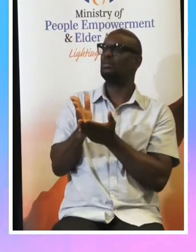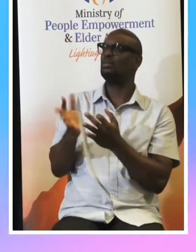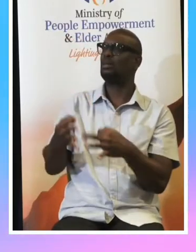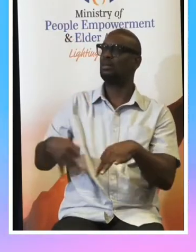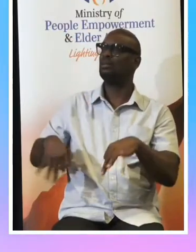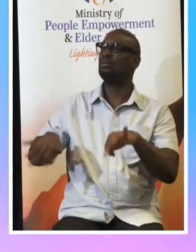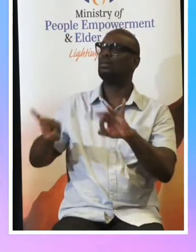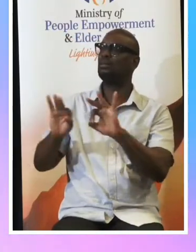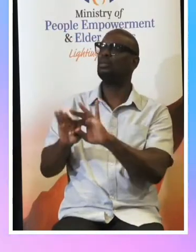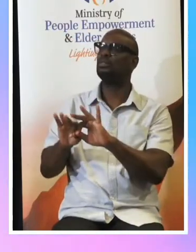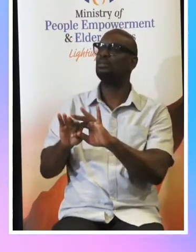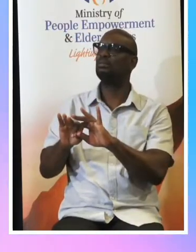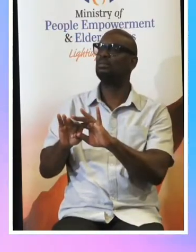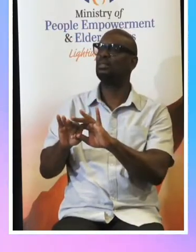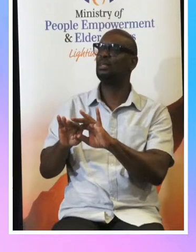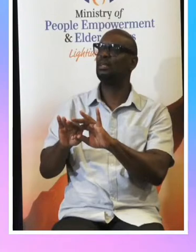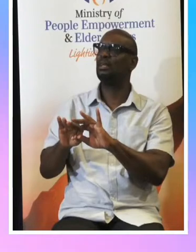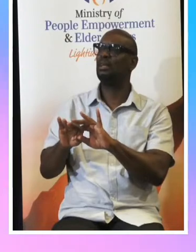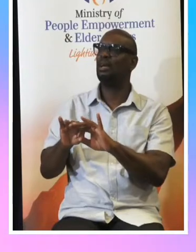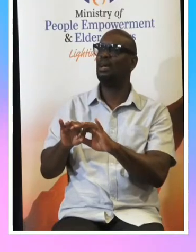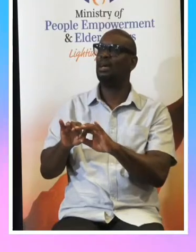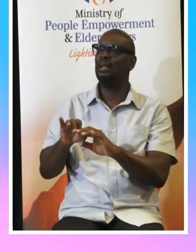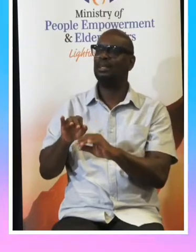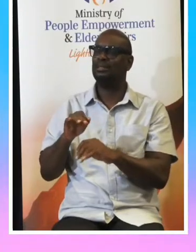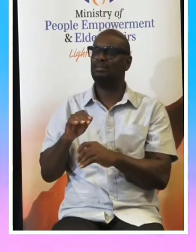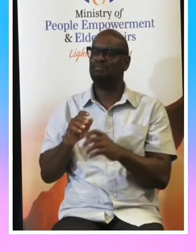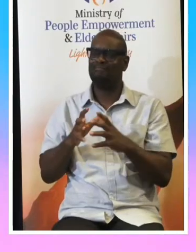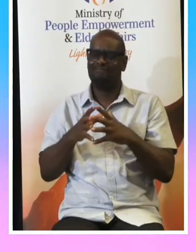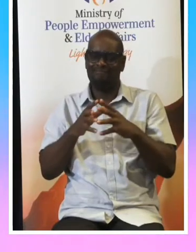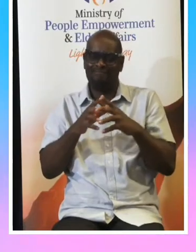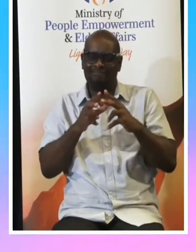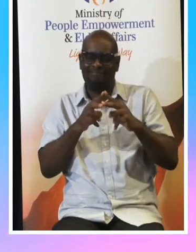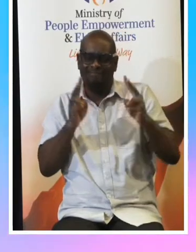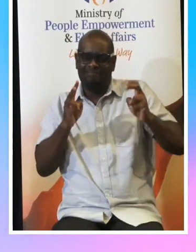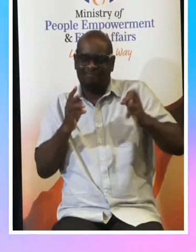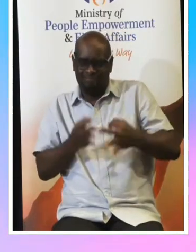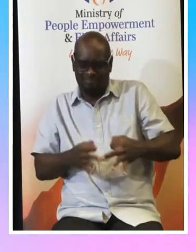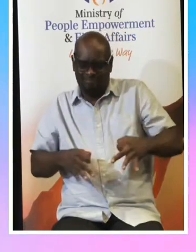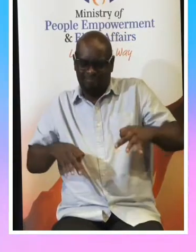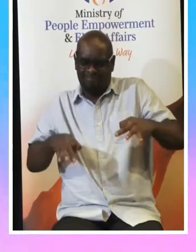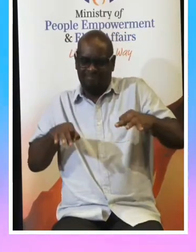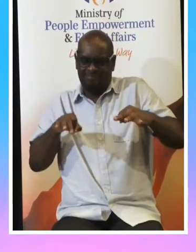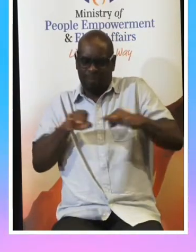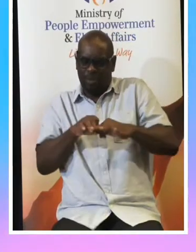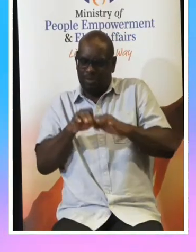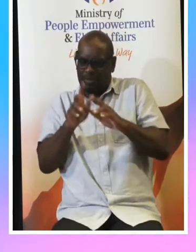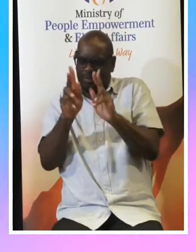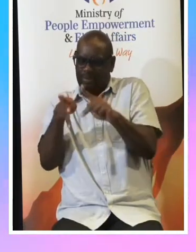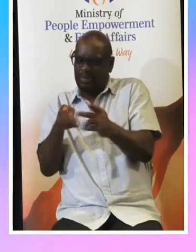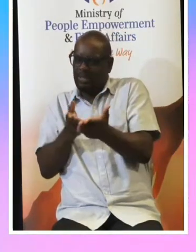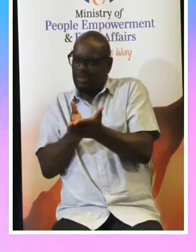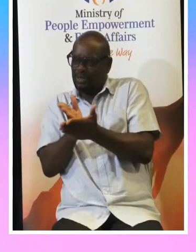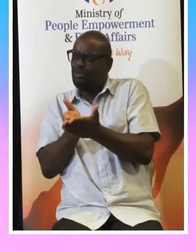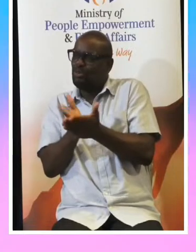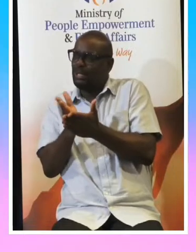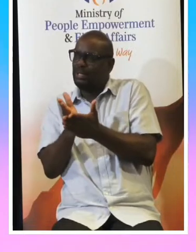essential. And it was critical for those rights to be enshrined in the systems that we develop.